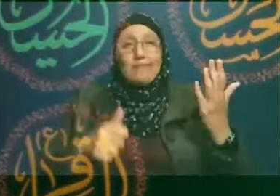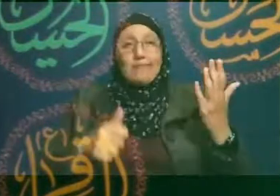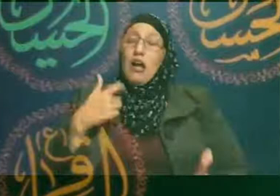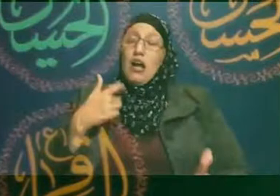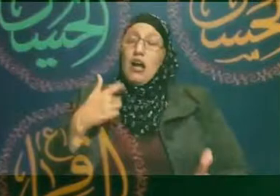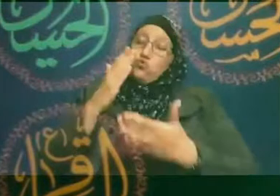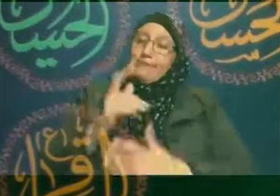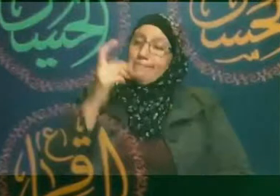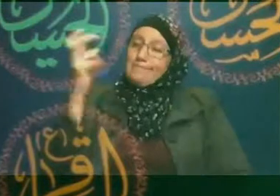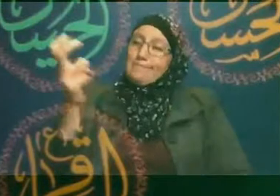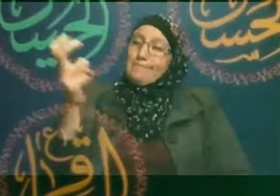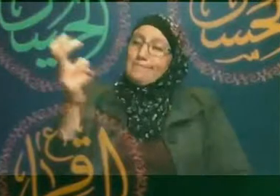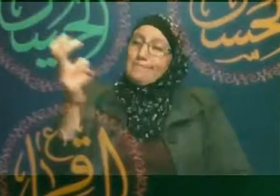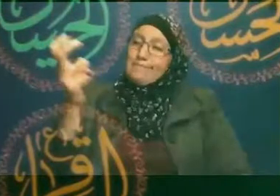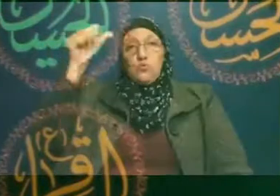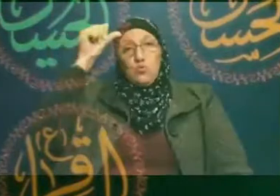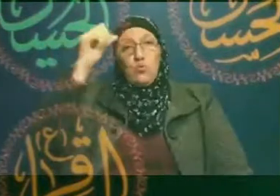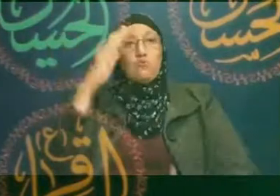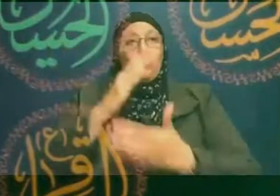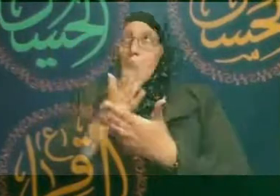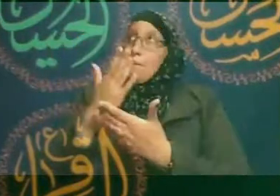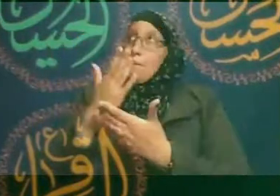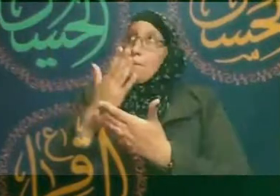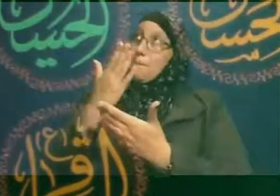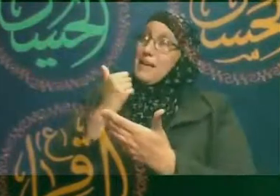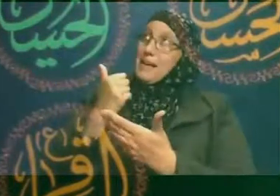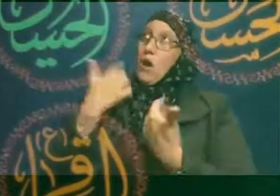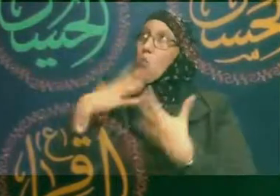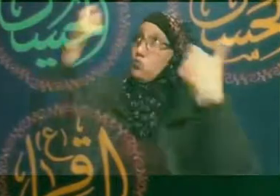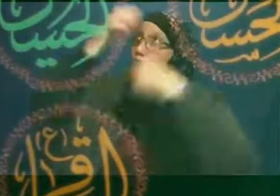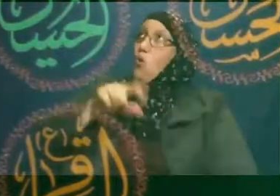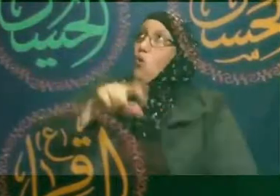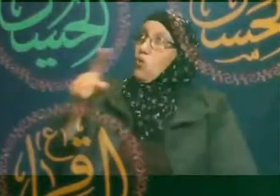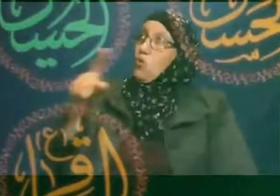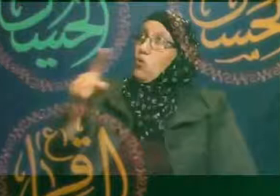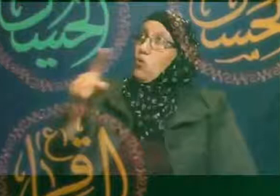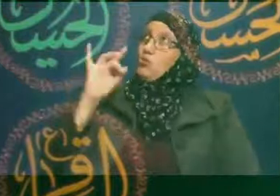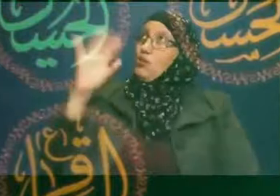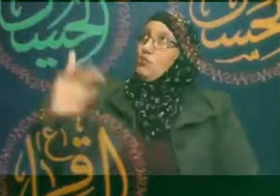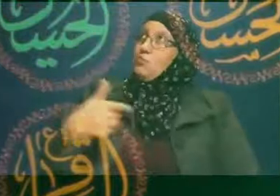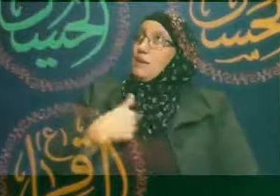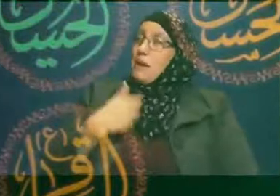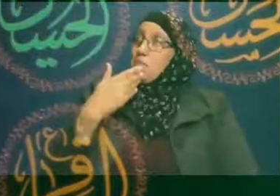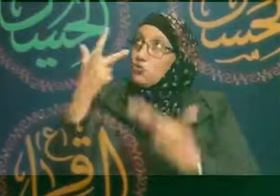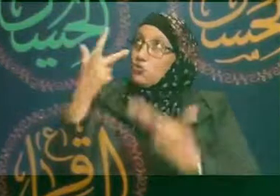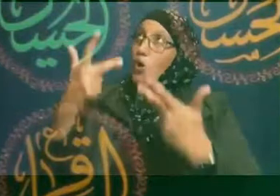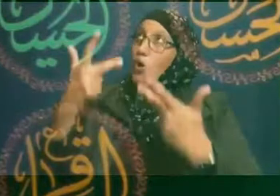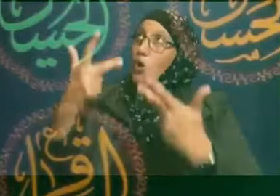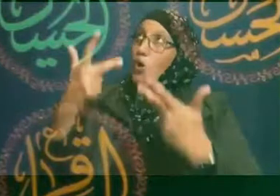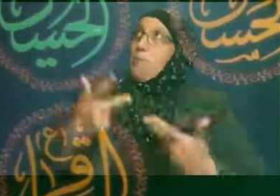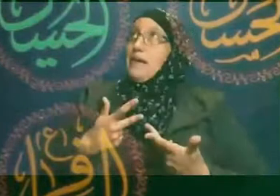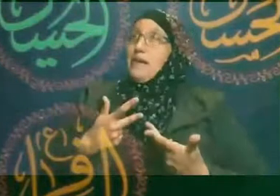of truth, I want to get to know you, God. Introduce yourself to me. Show yourself to me. Of course, not